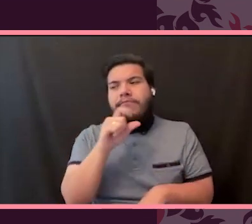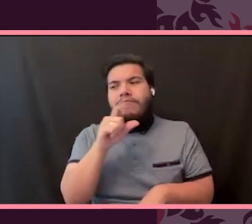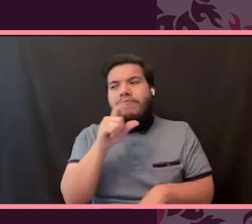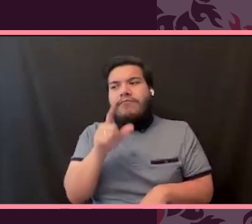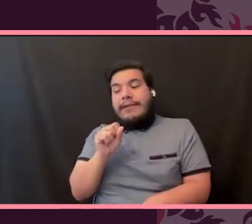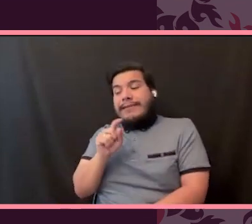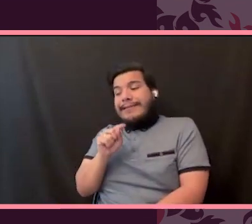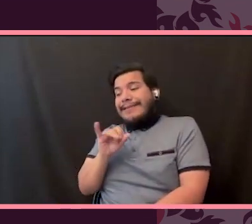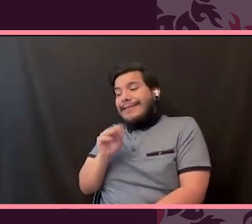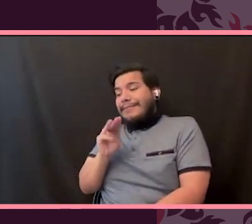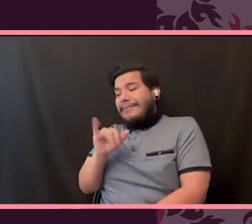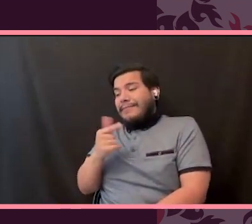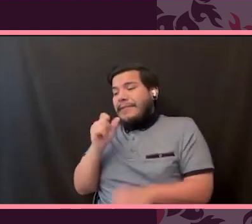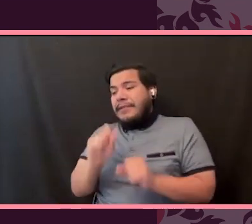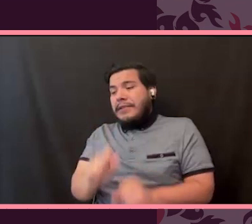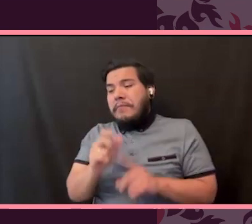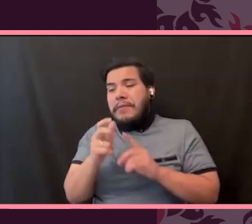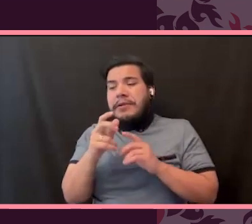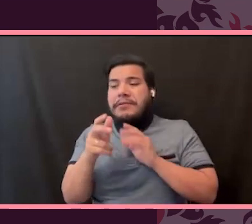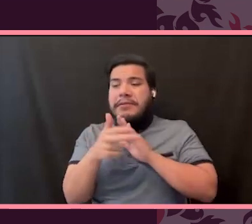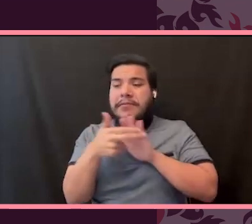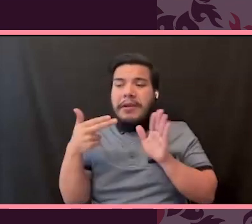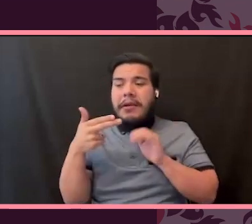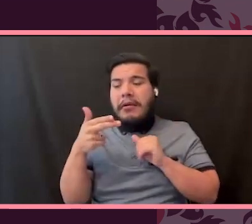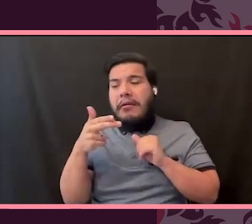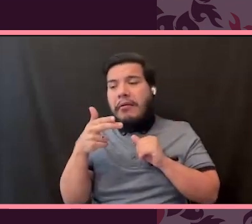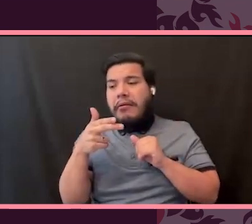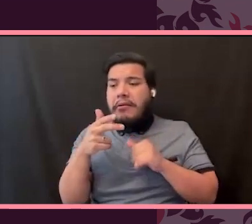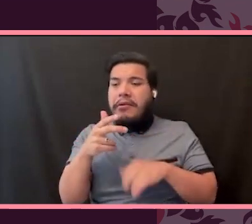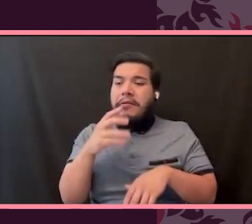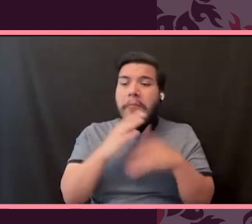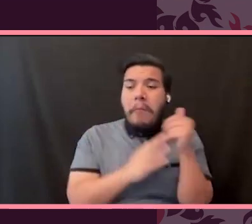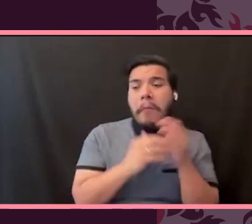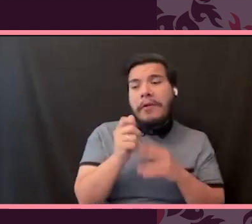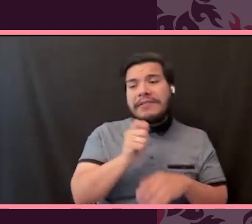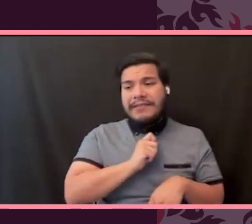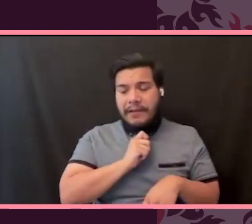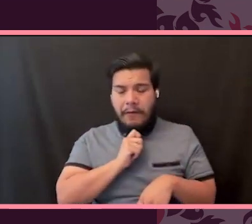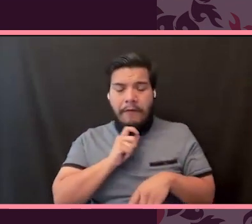as a comforting or self-regulating behavior